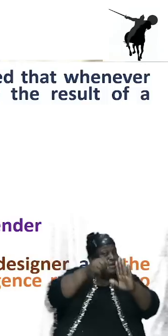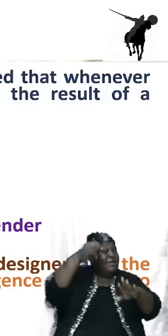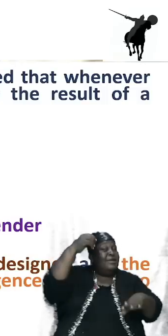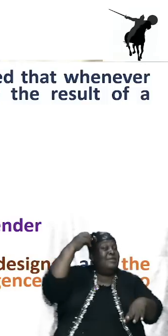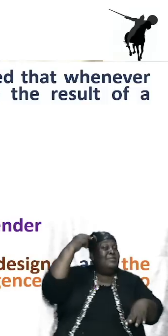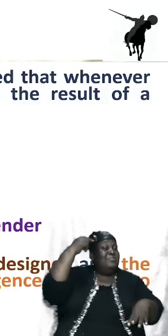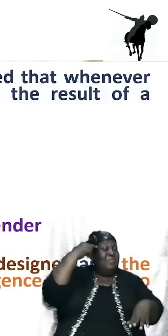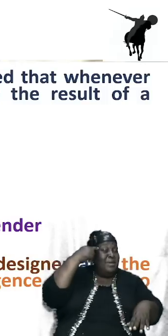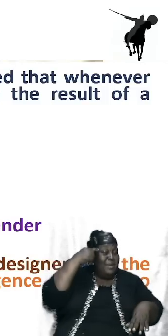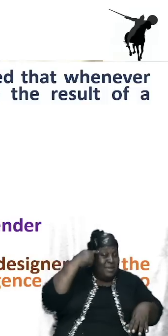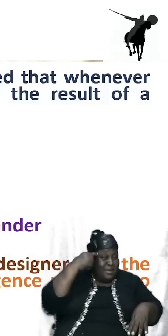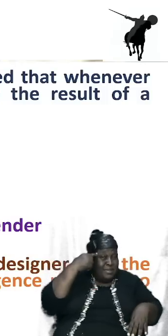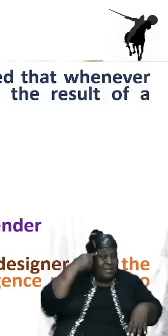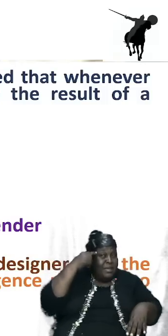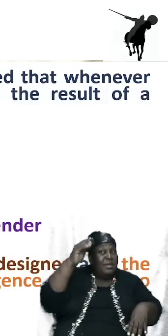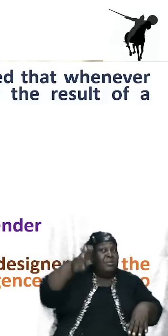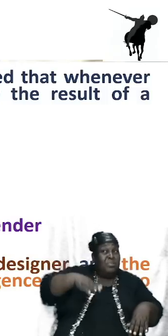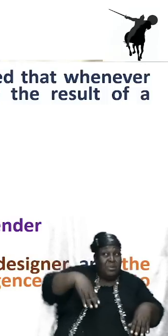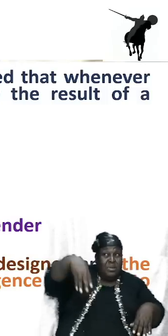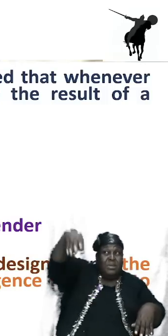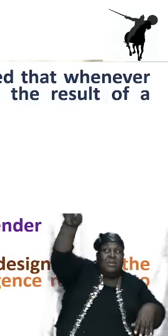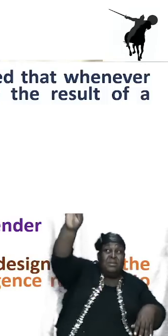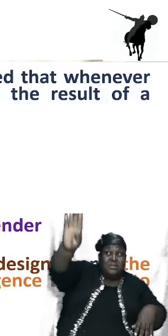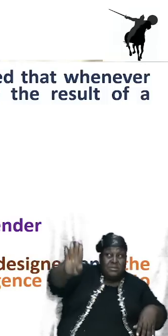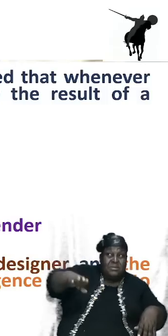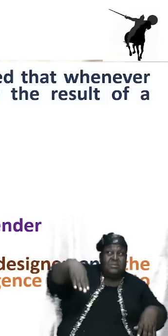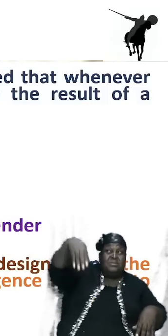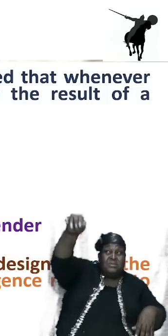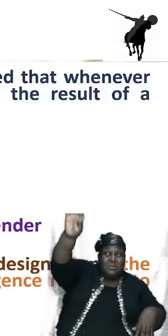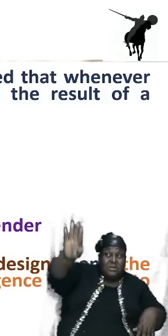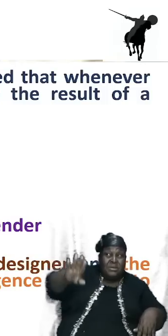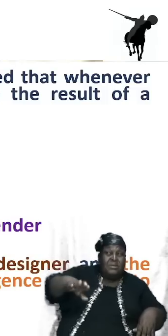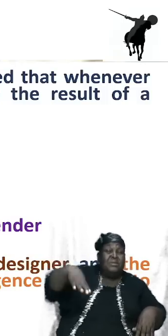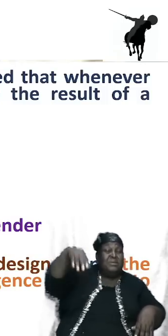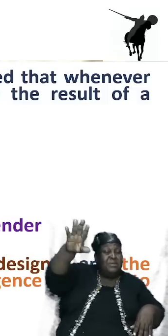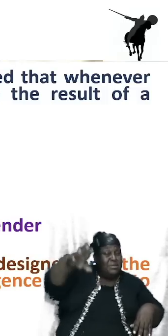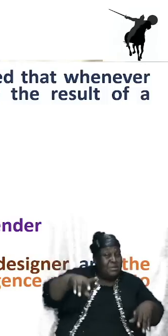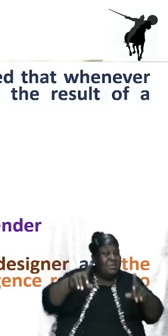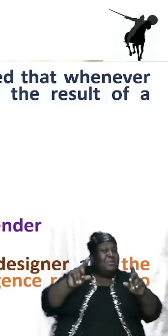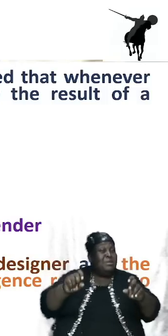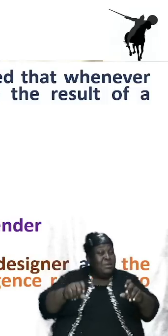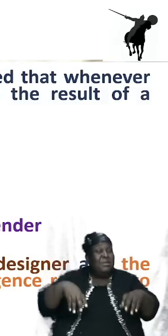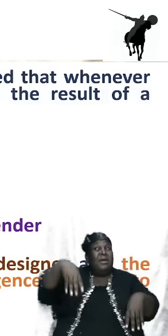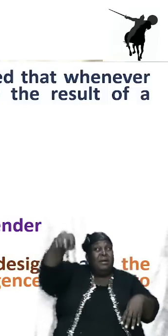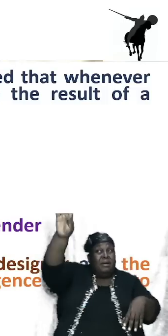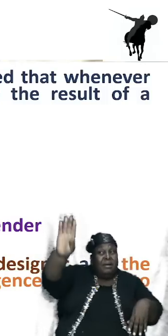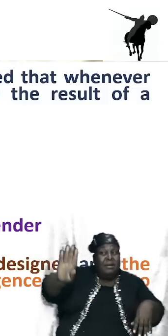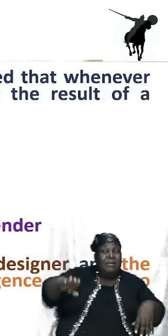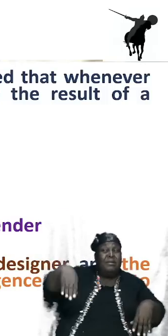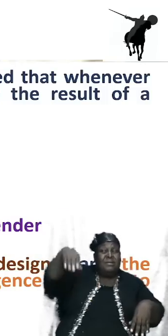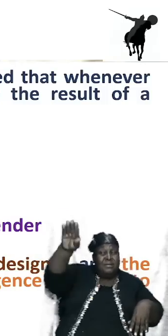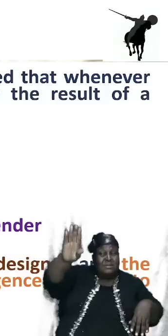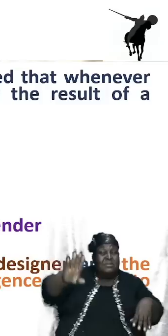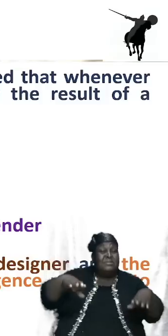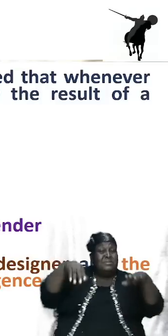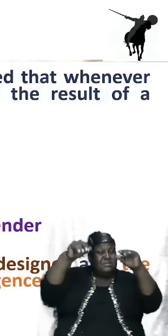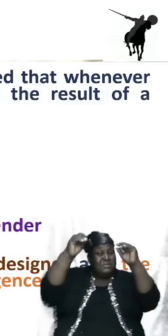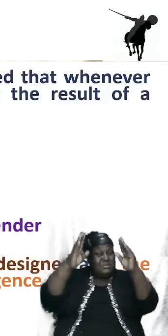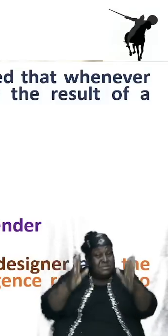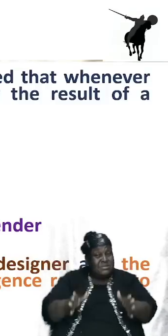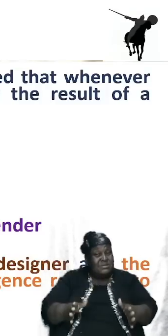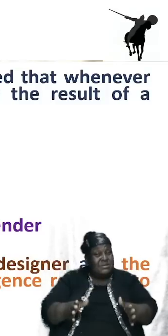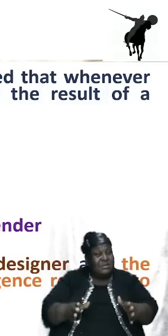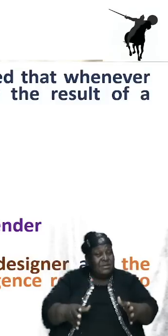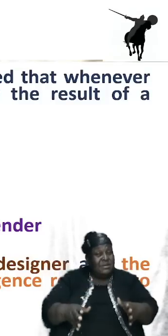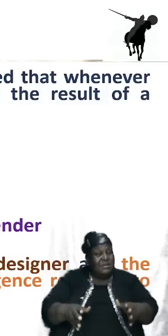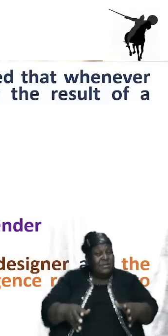fruition. Paintings imply an artist. So when we see paintings out there, amen, we see the painting of the Mona Lisa,